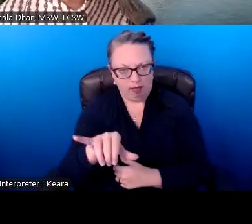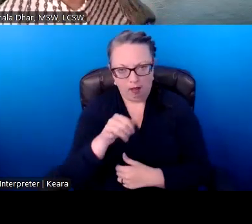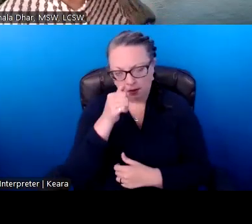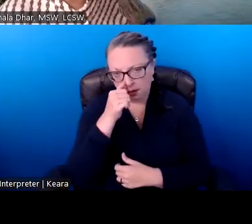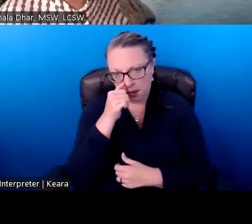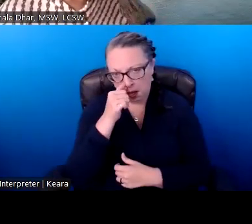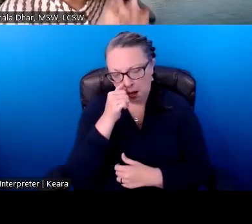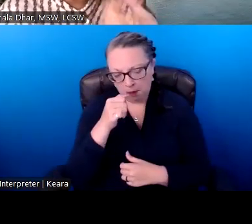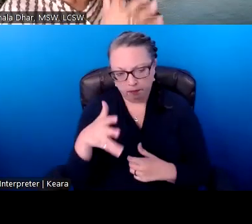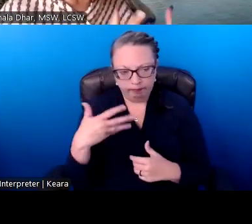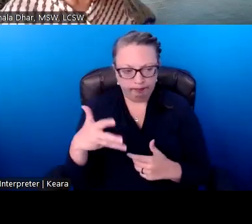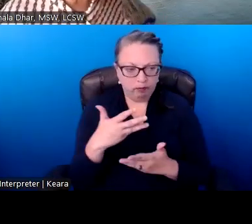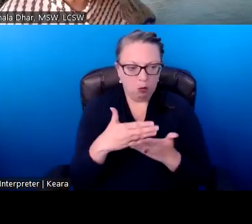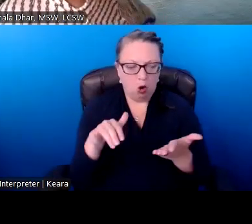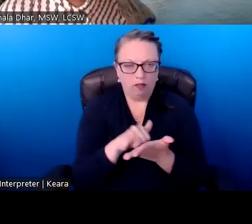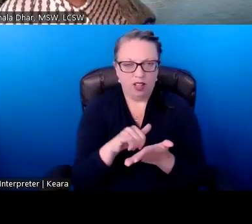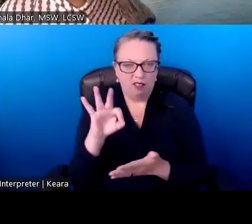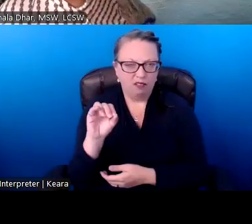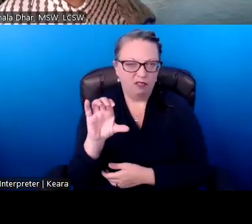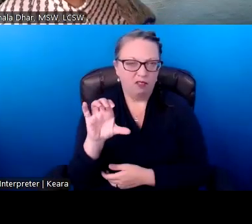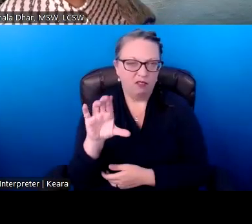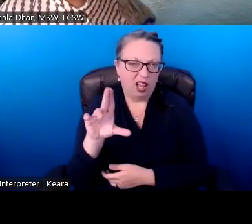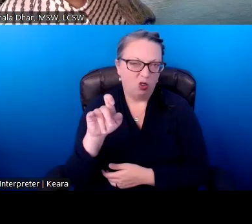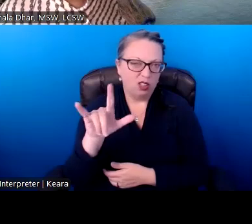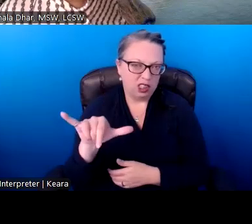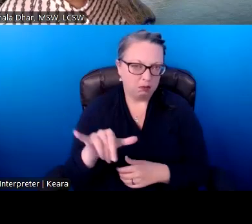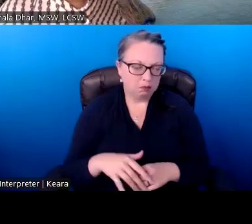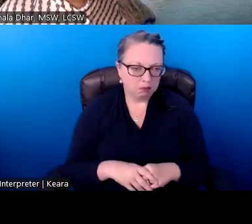that, faculty. Next slide.